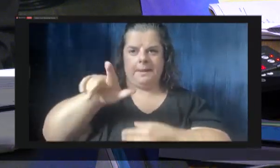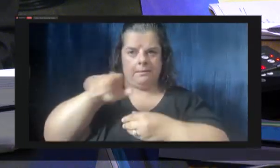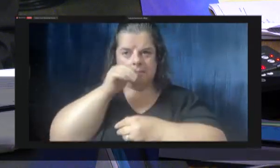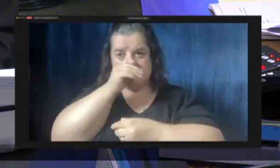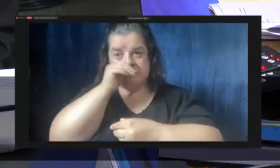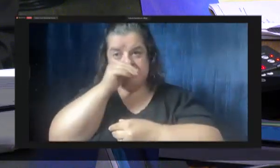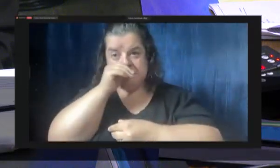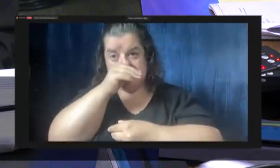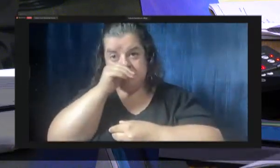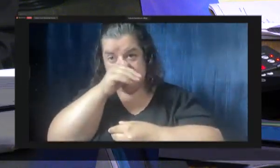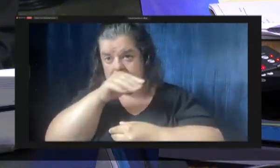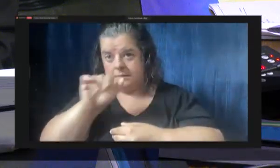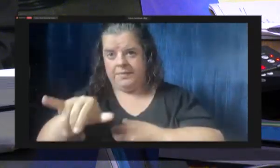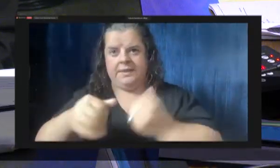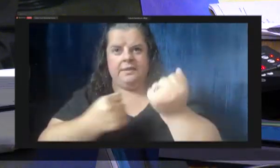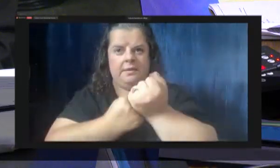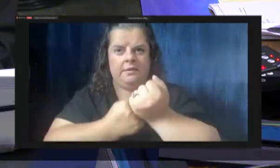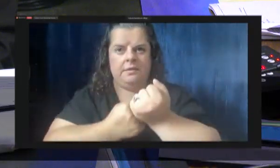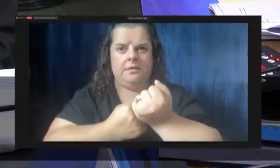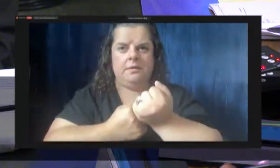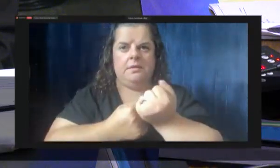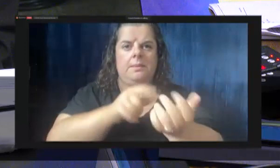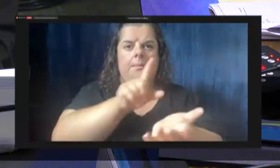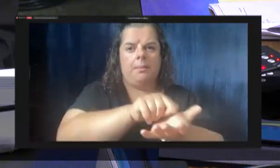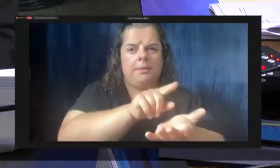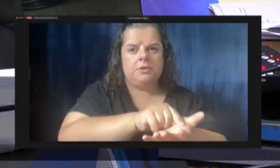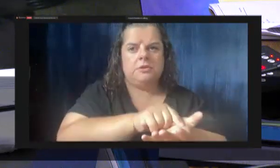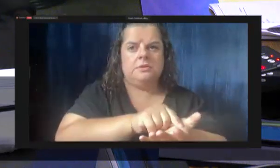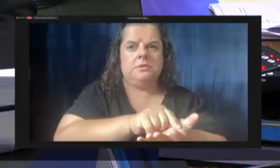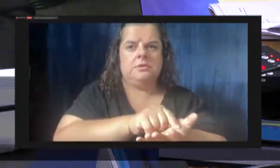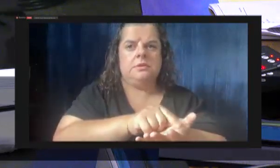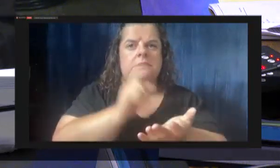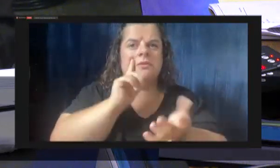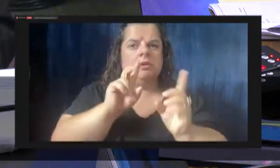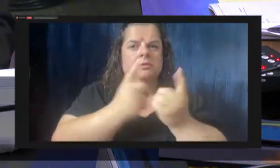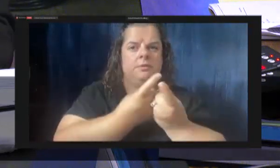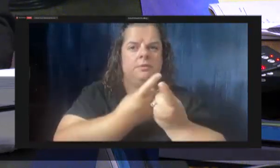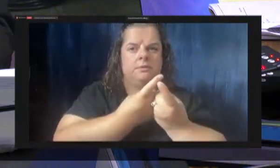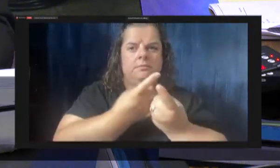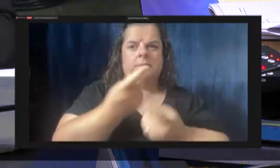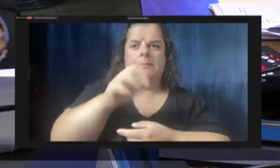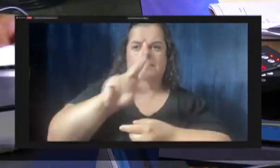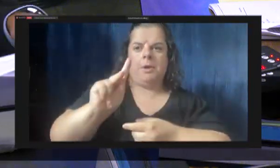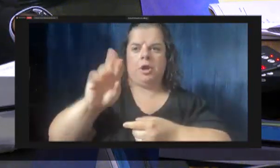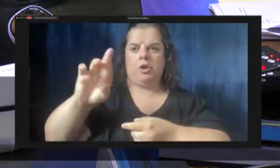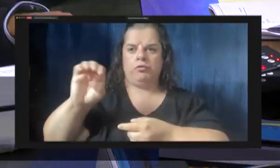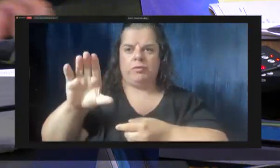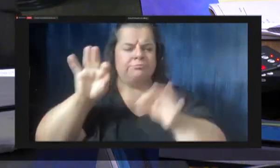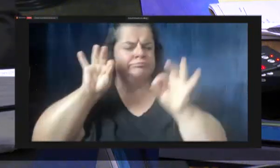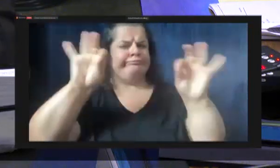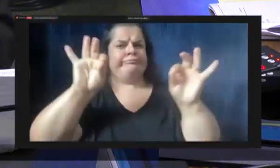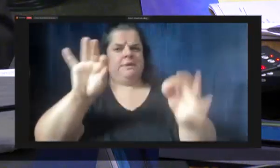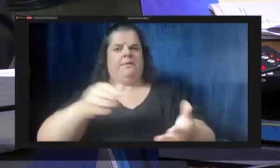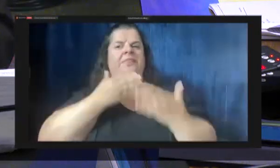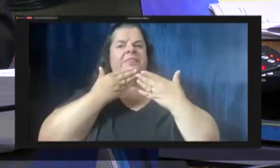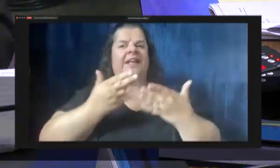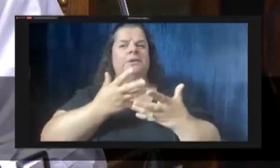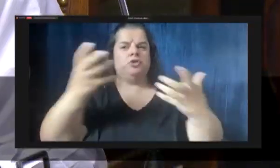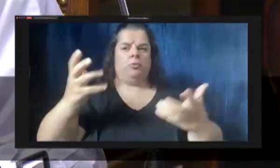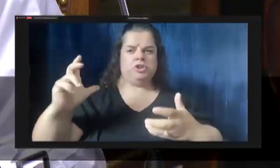And that will support puppet shows for Department of Parks and Rec. Perfect. Thanks, Mr. Chair. Appreciate your